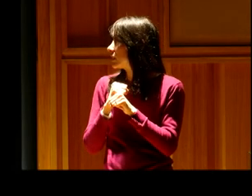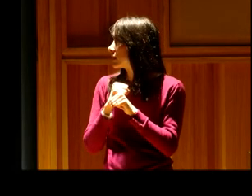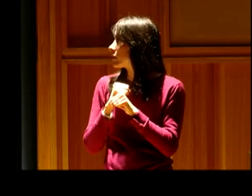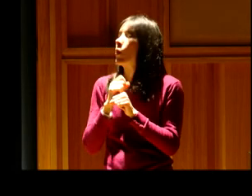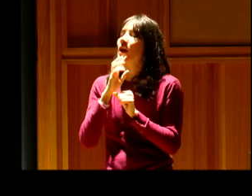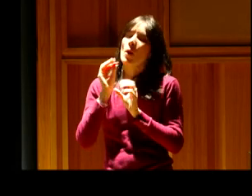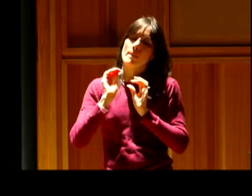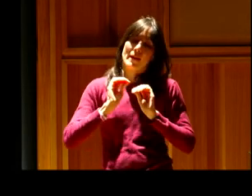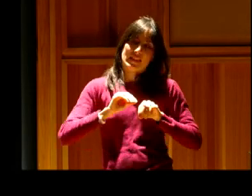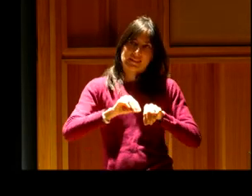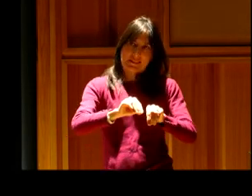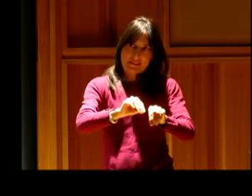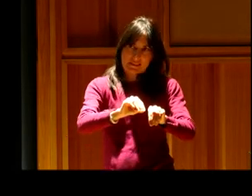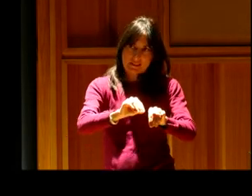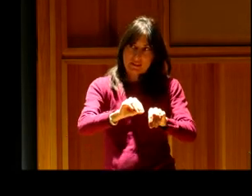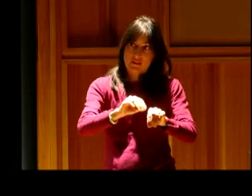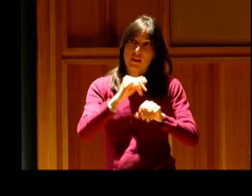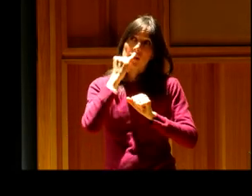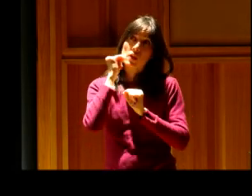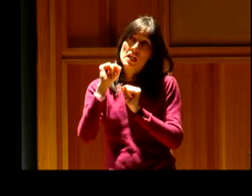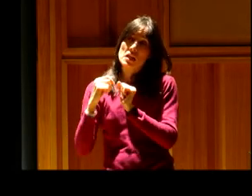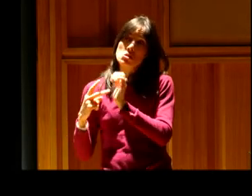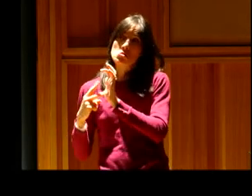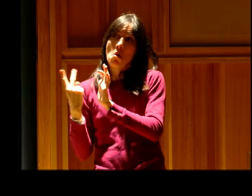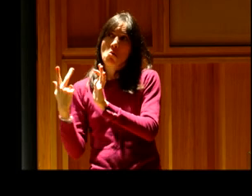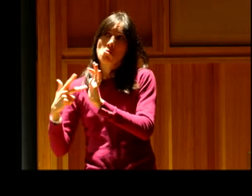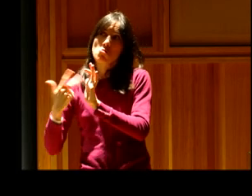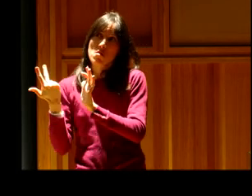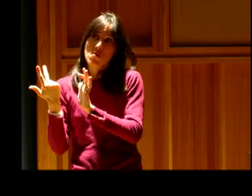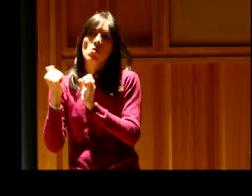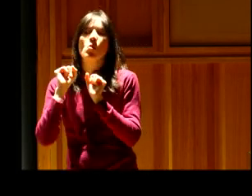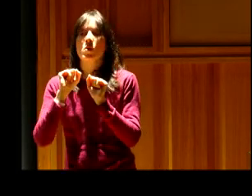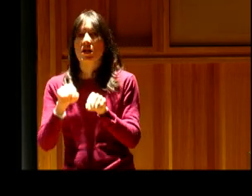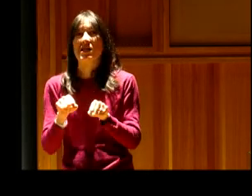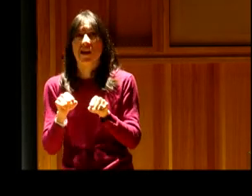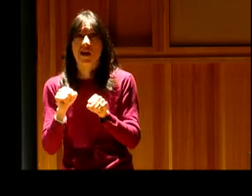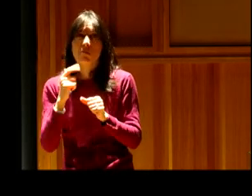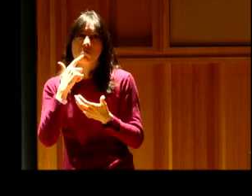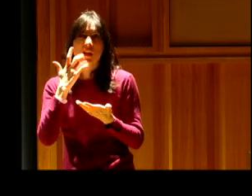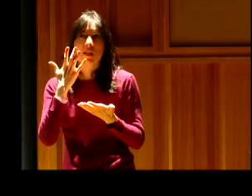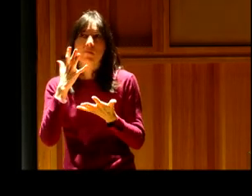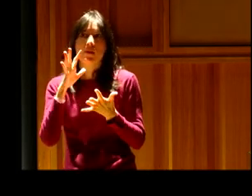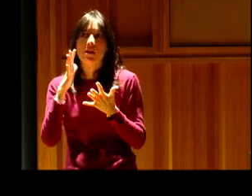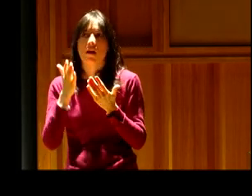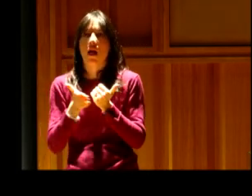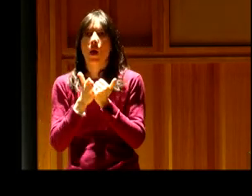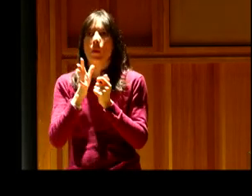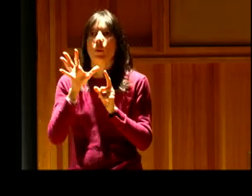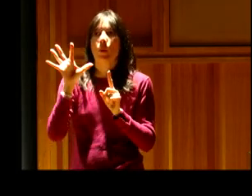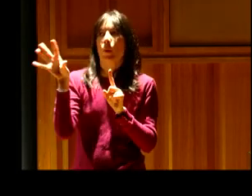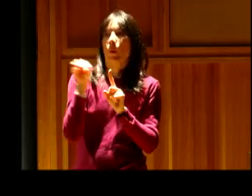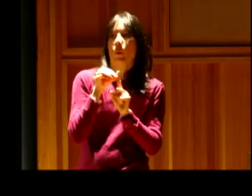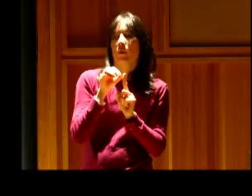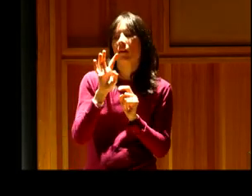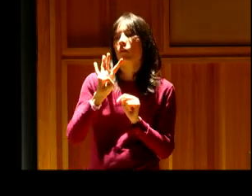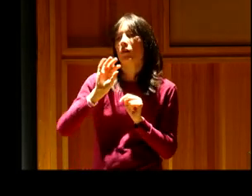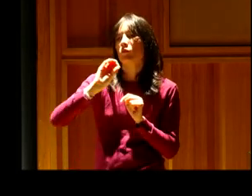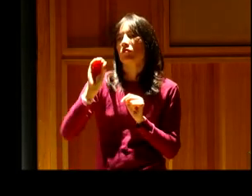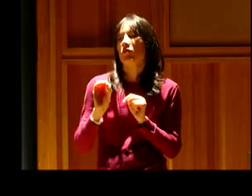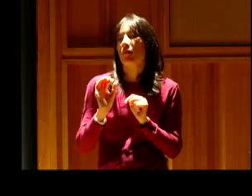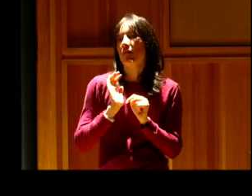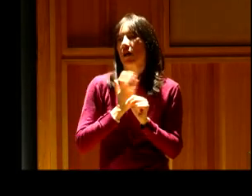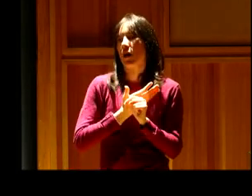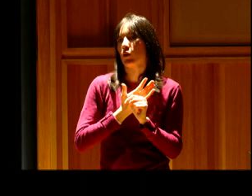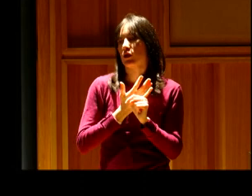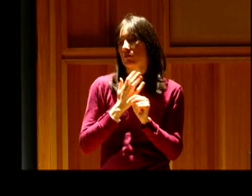that, it's estimated that we could offset about 40% of our emissions. So trees